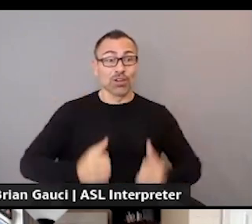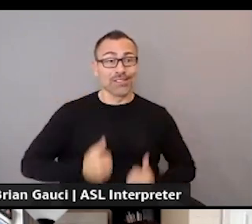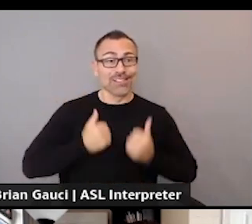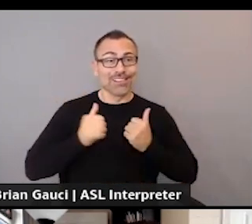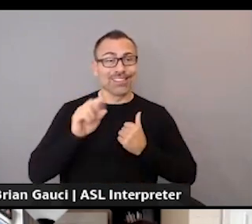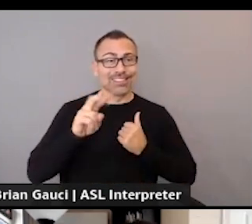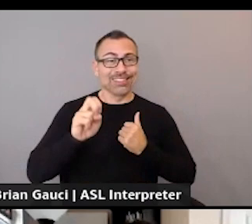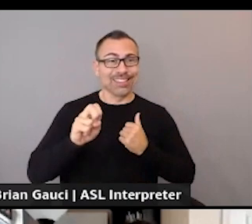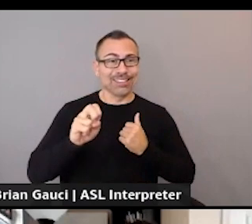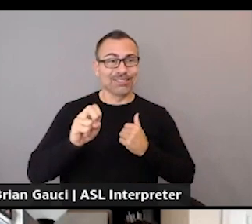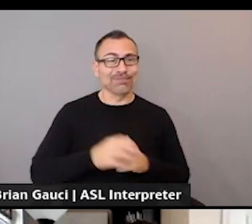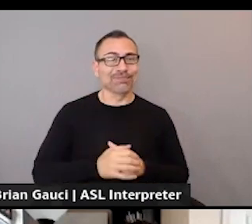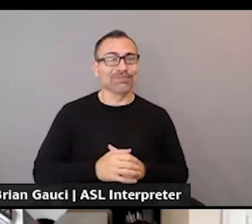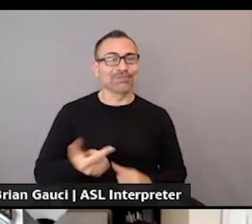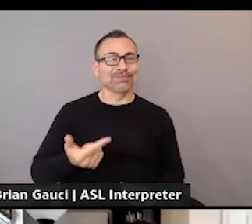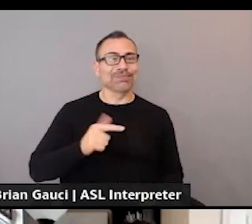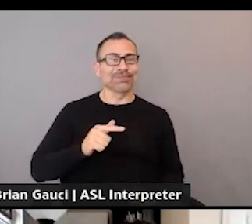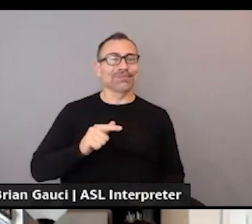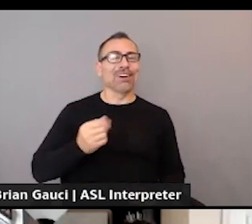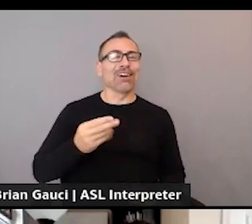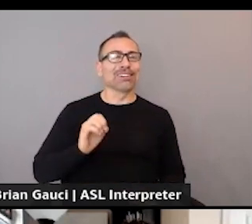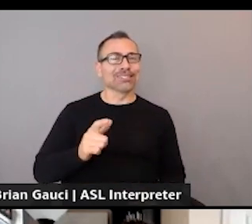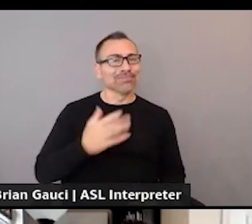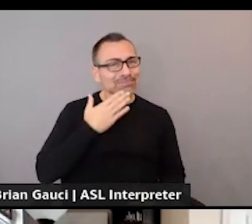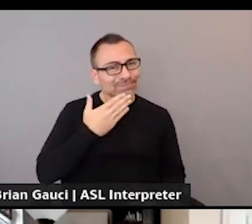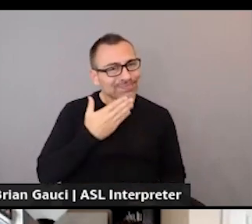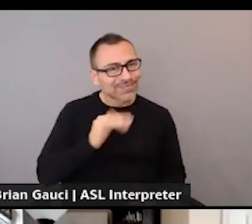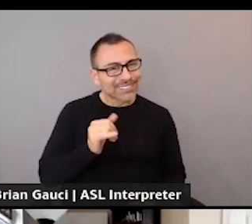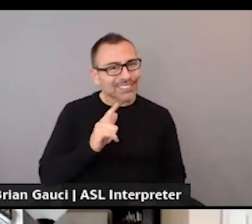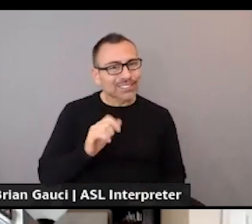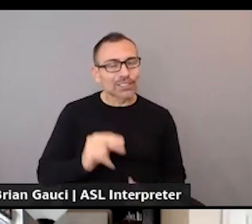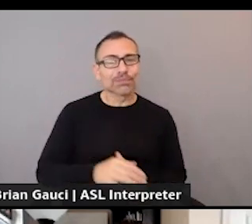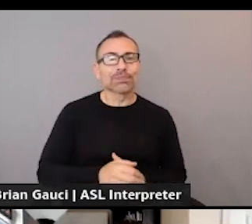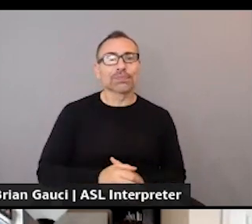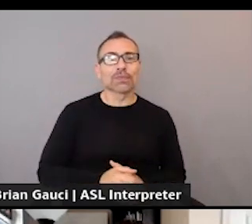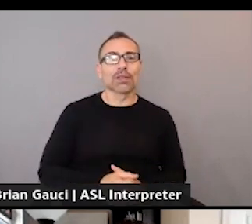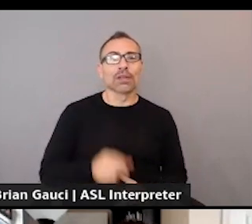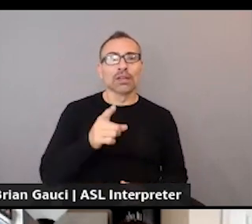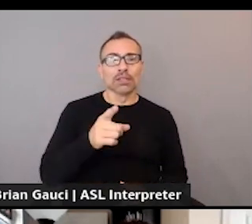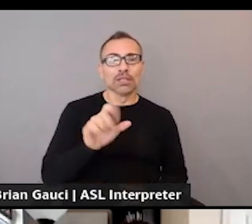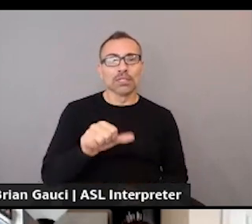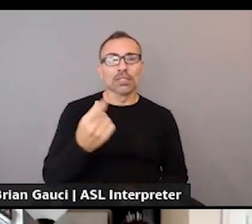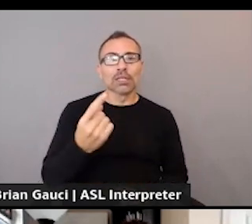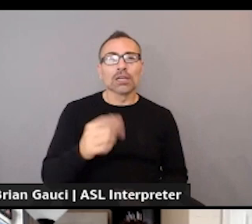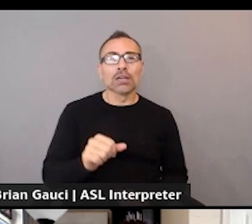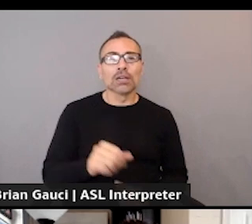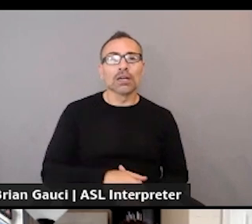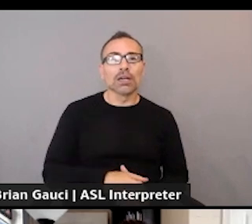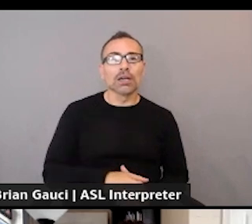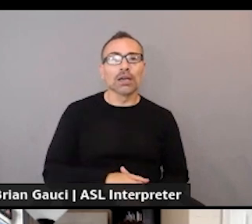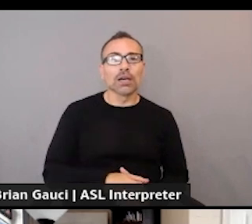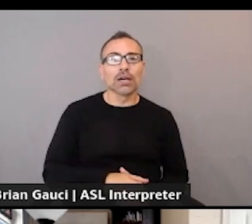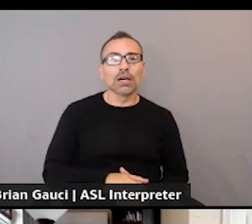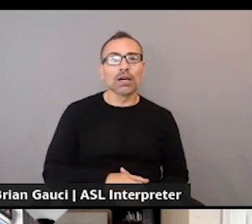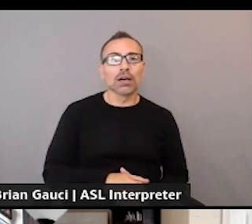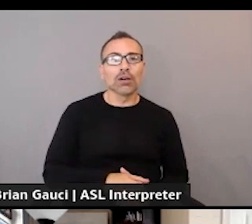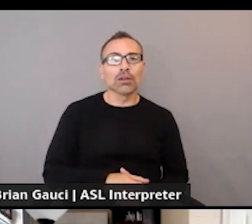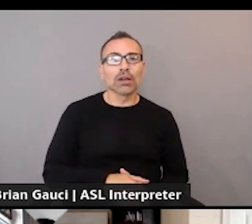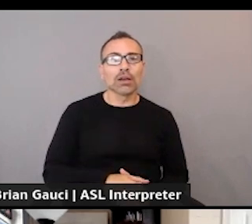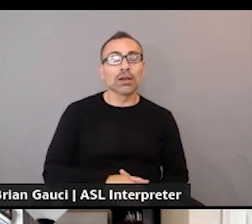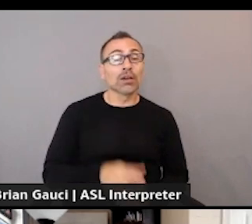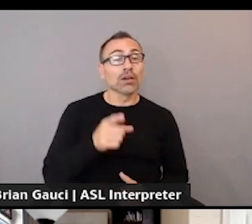Yeah, thank you, Julian. So here's another one, Spencer, Julian. This is I talked